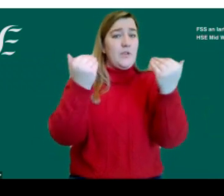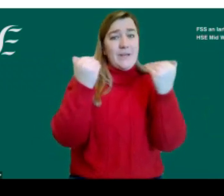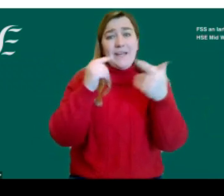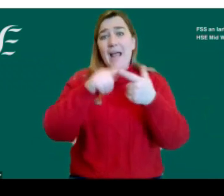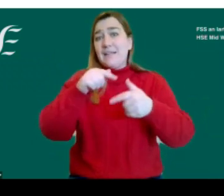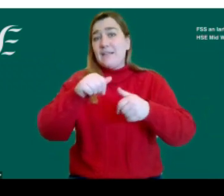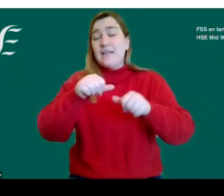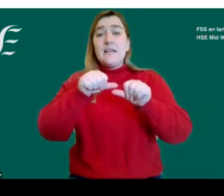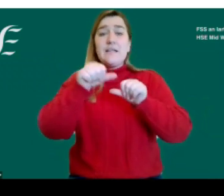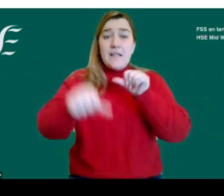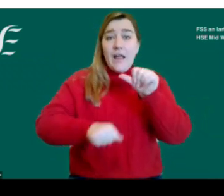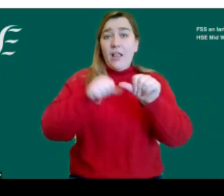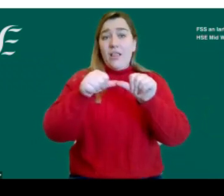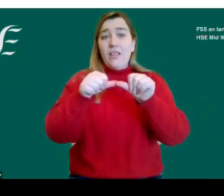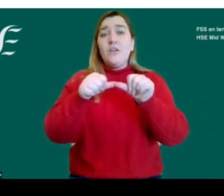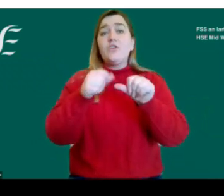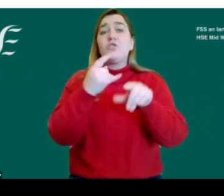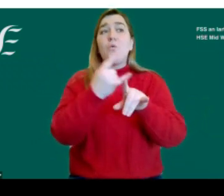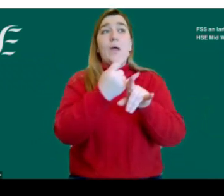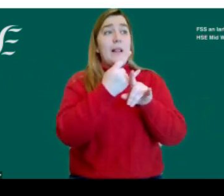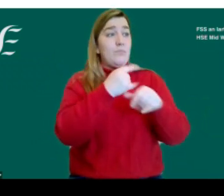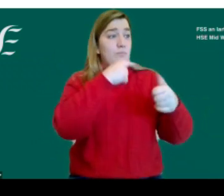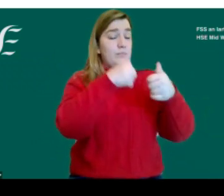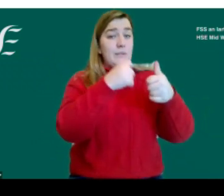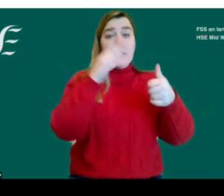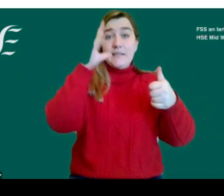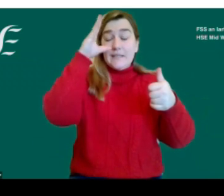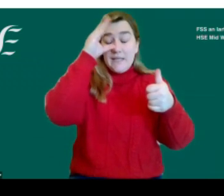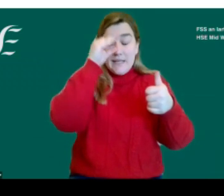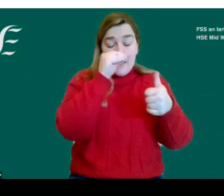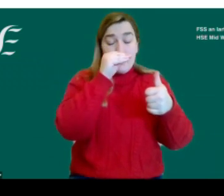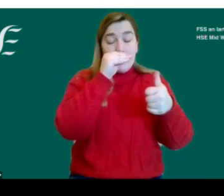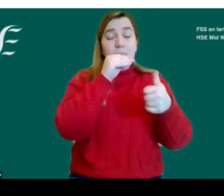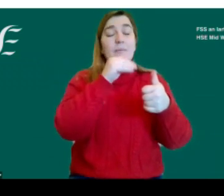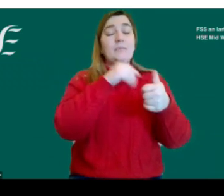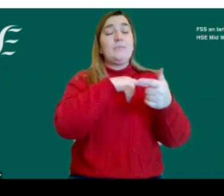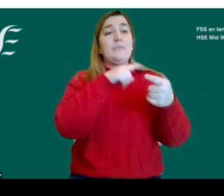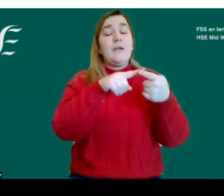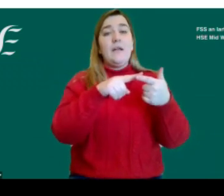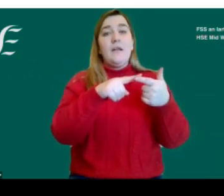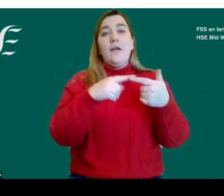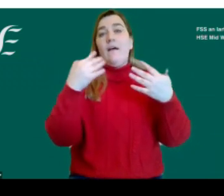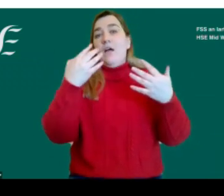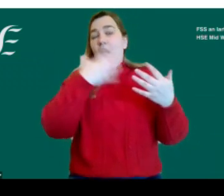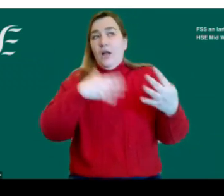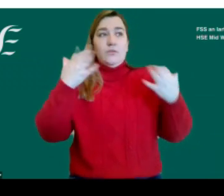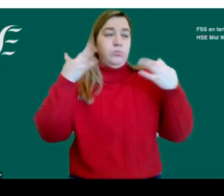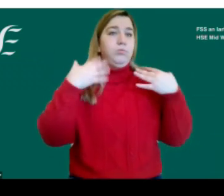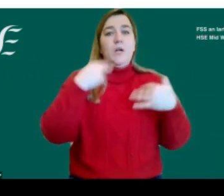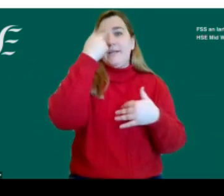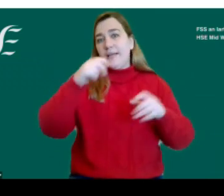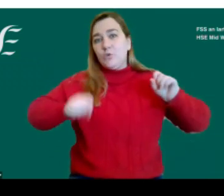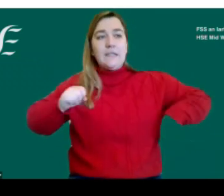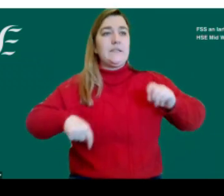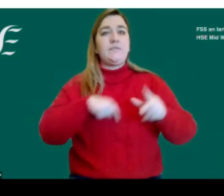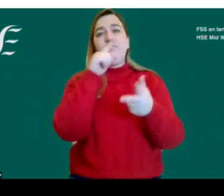your flushes and your night sweats and all of that. But it isn't going to solve all of your other health problems.